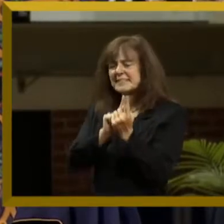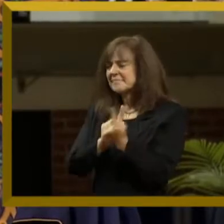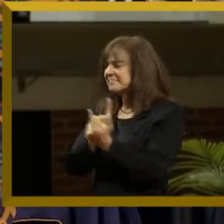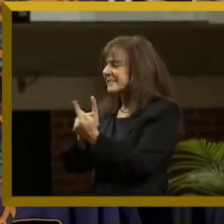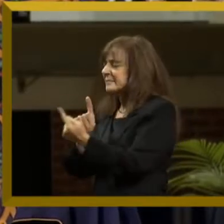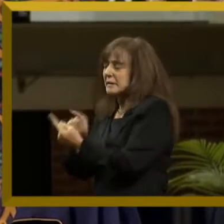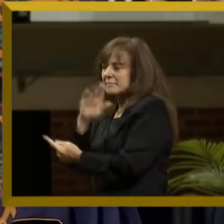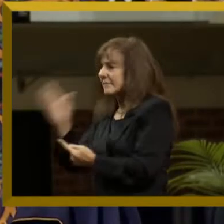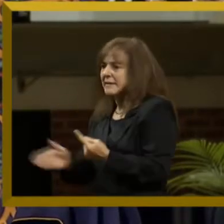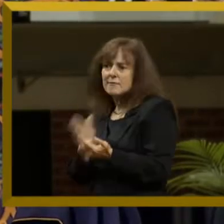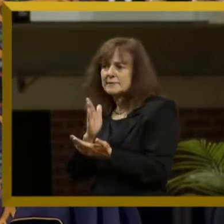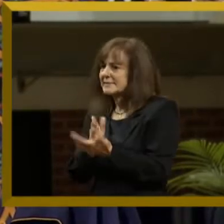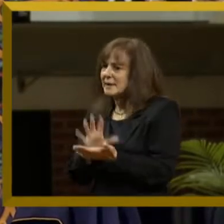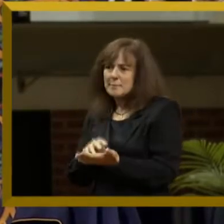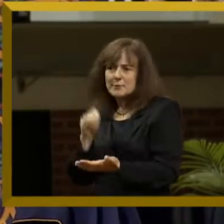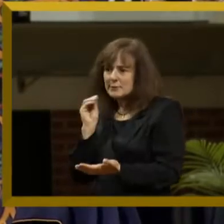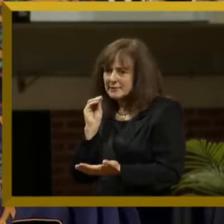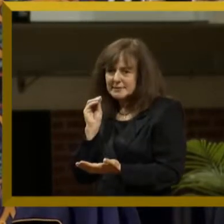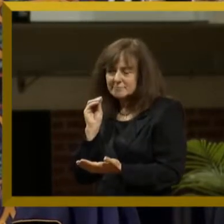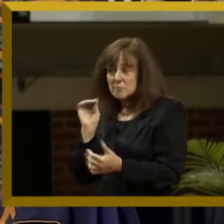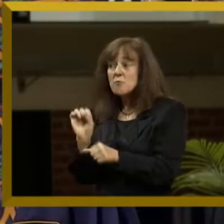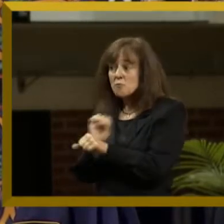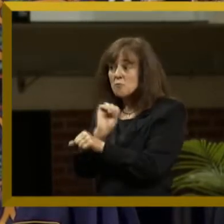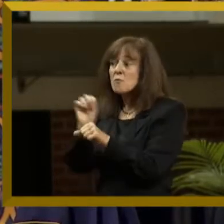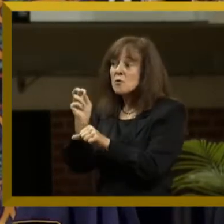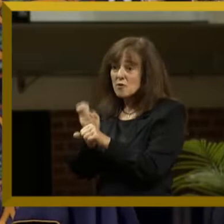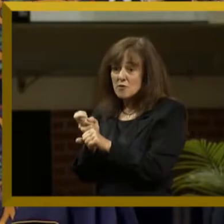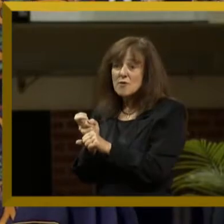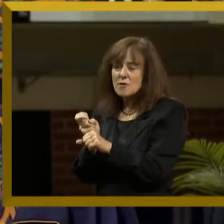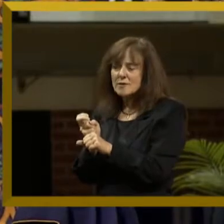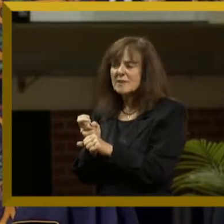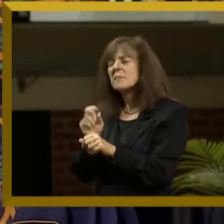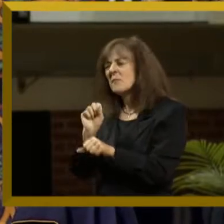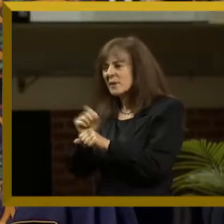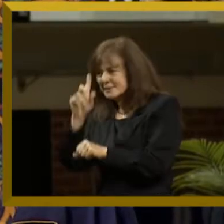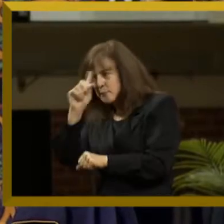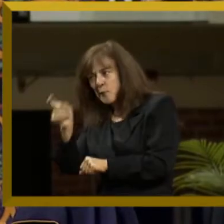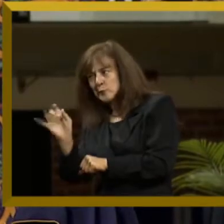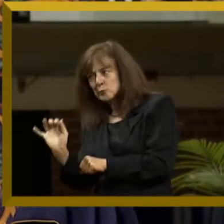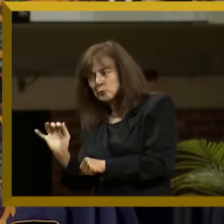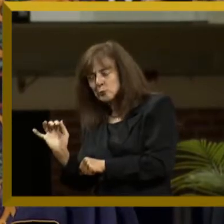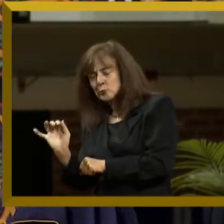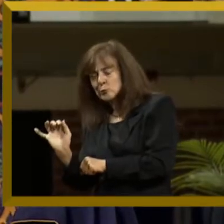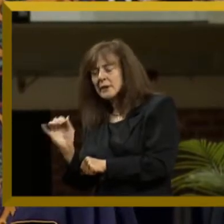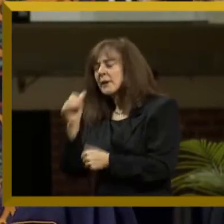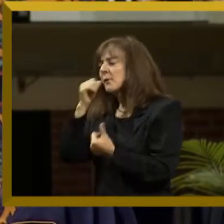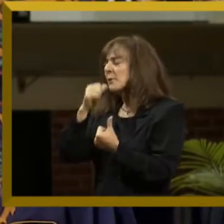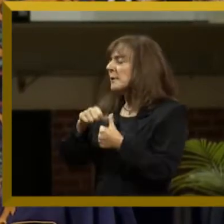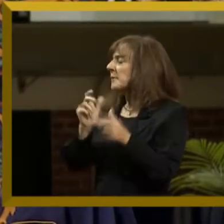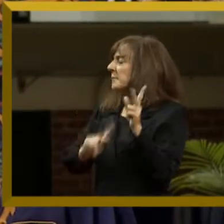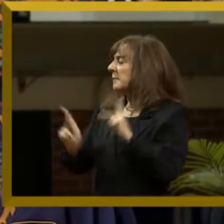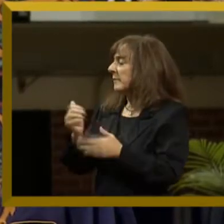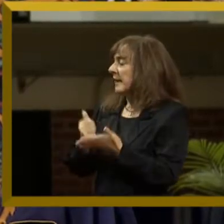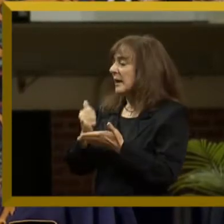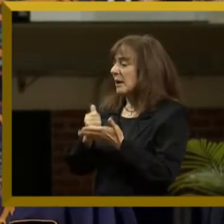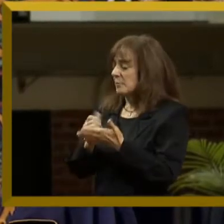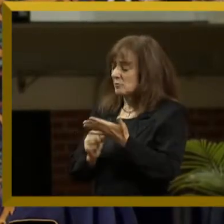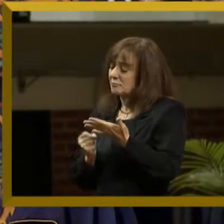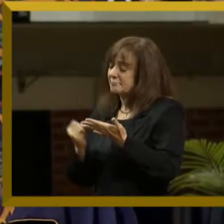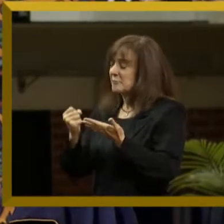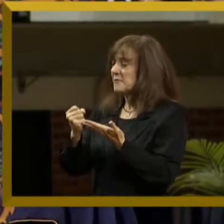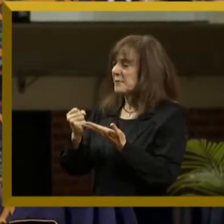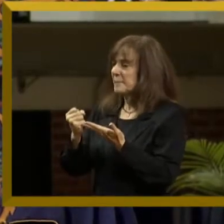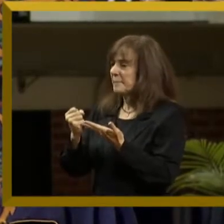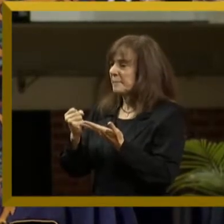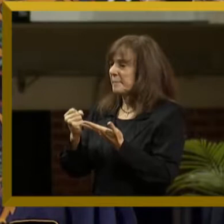Never stop learning. Work hard and work smart. Remember the people who helped you to get thus far